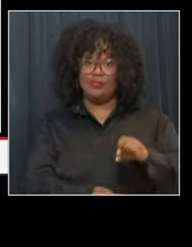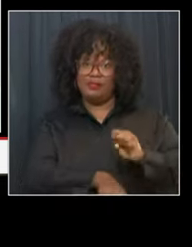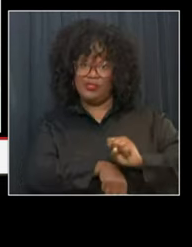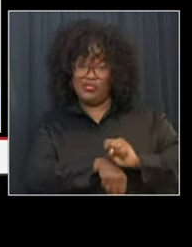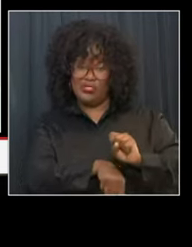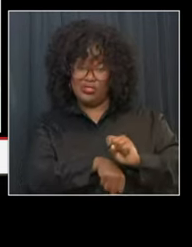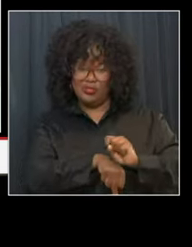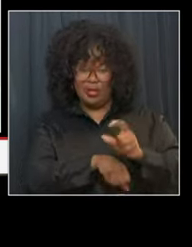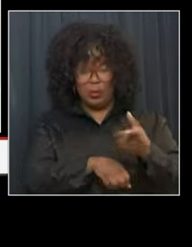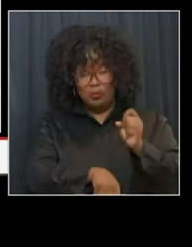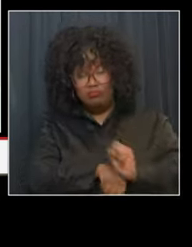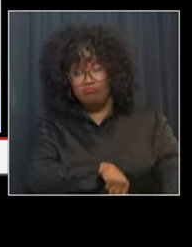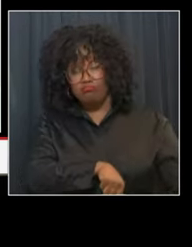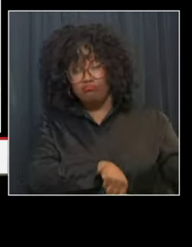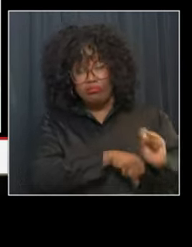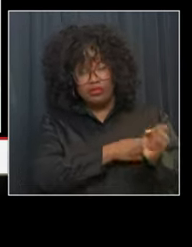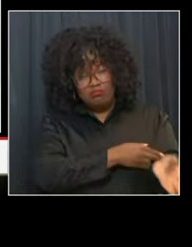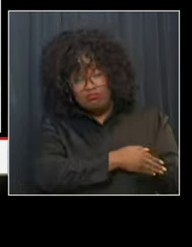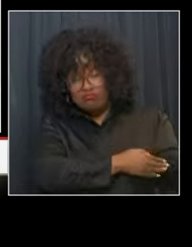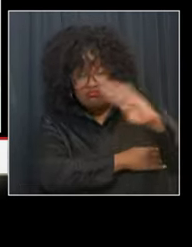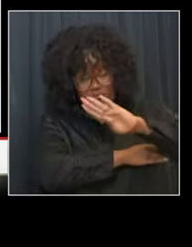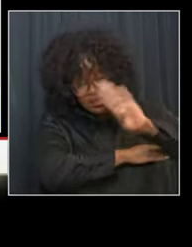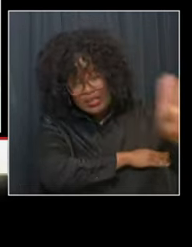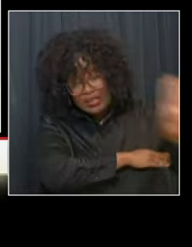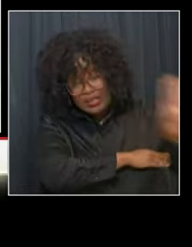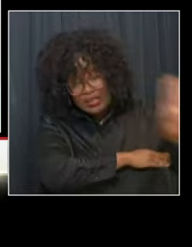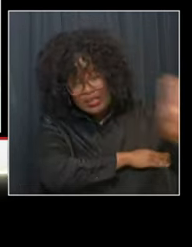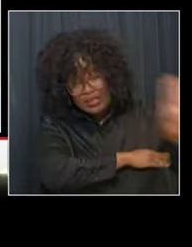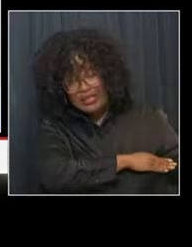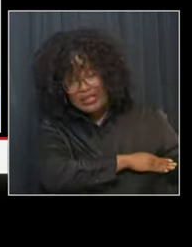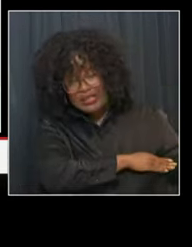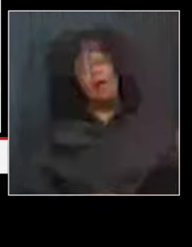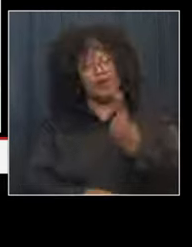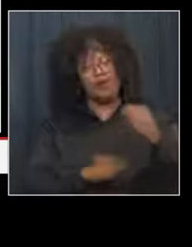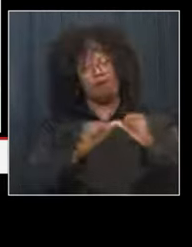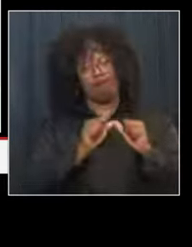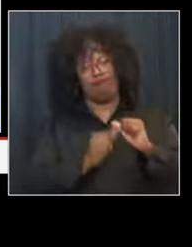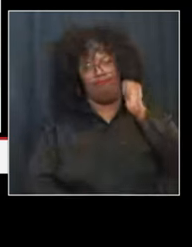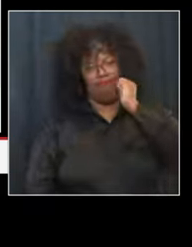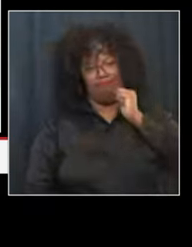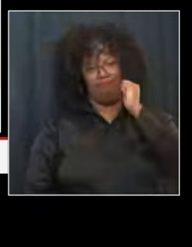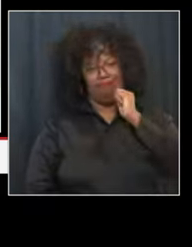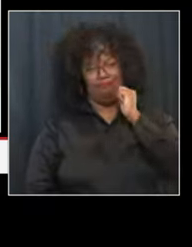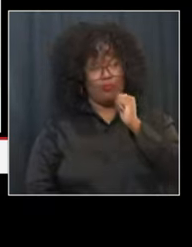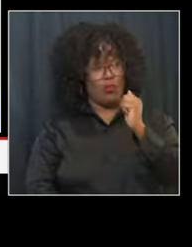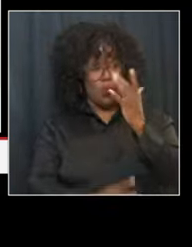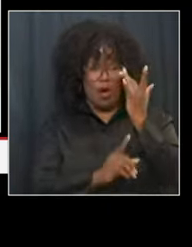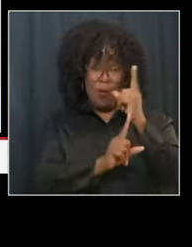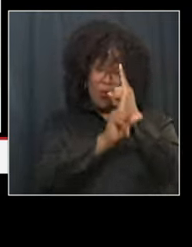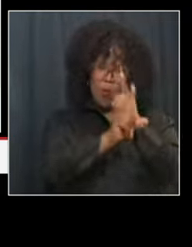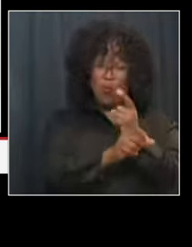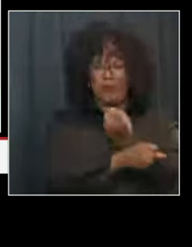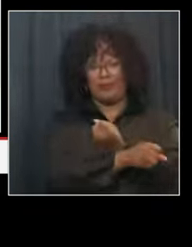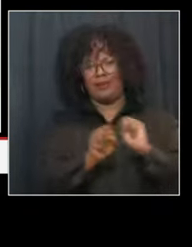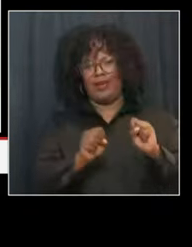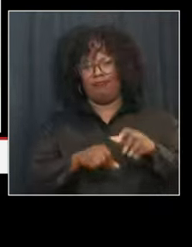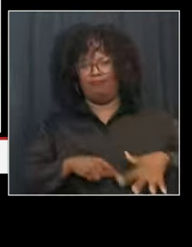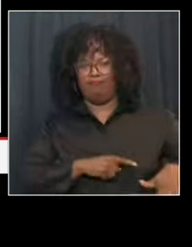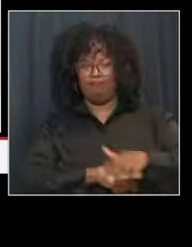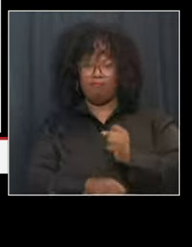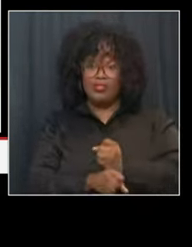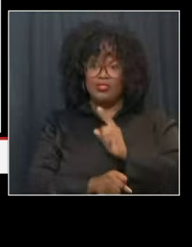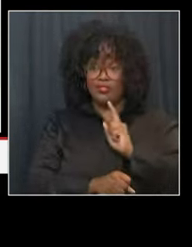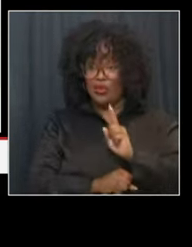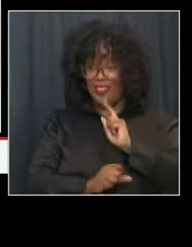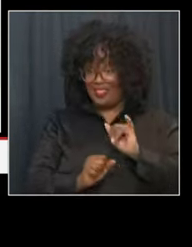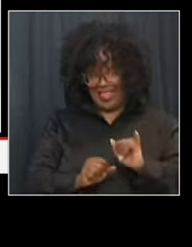days a year working to keep our city safe and moving. And so it's one of our largest investments in PSJ. And so we're